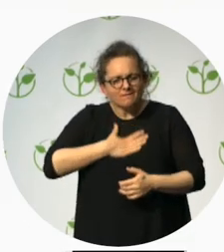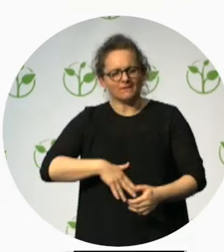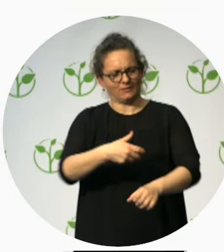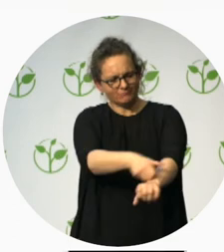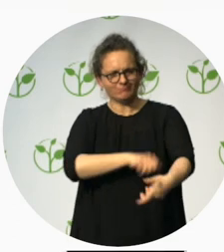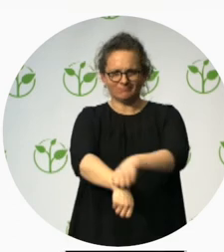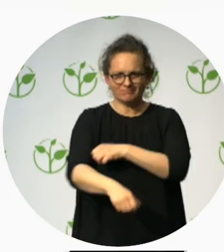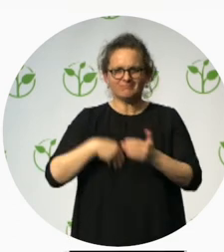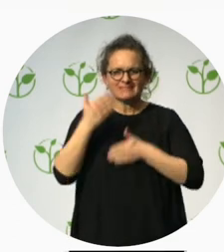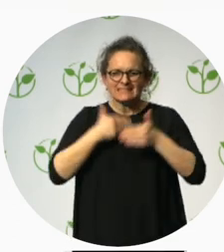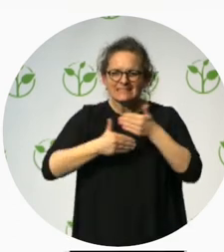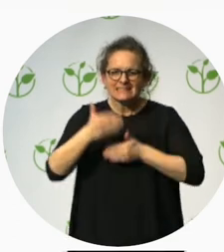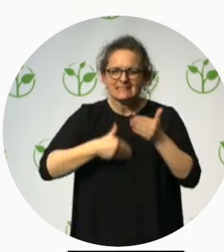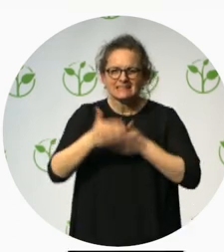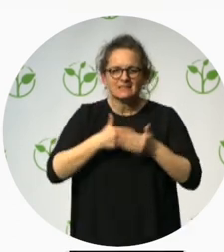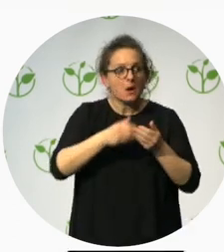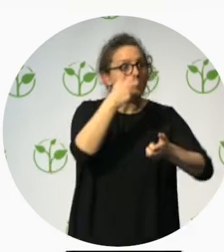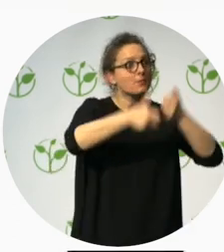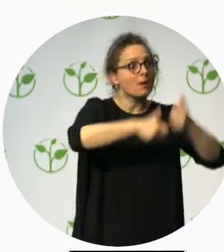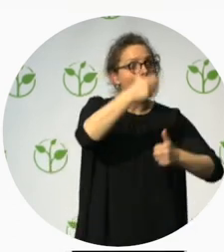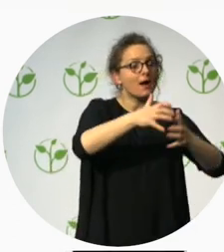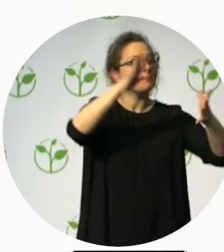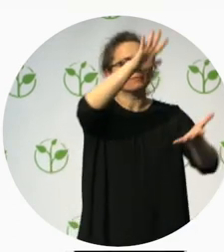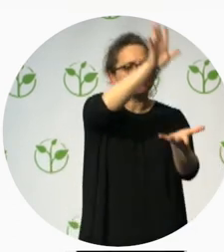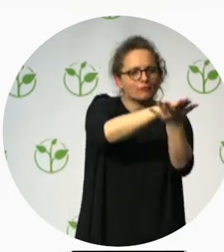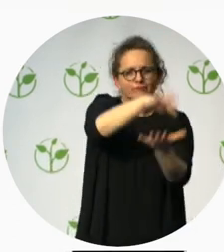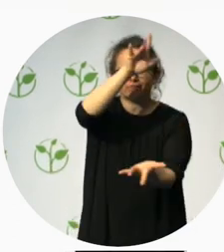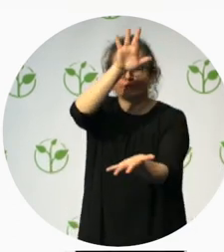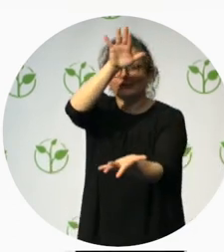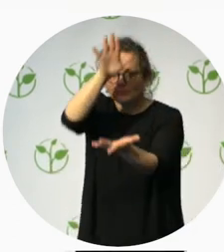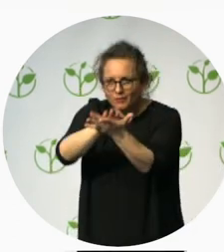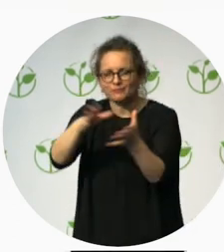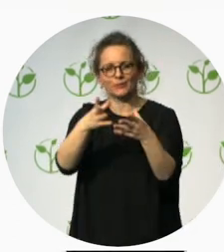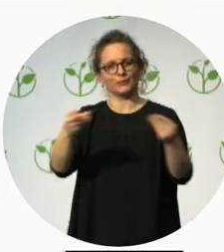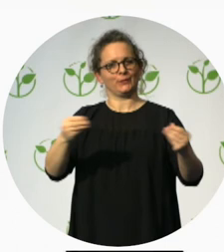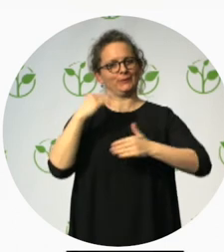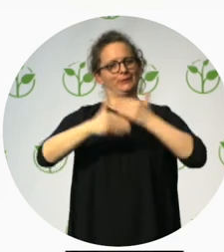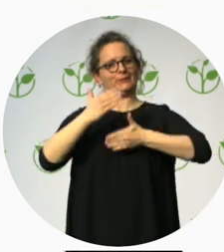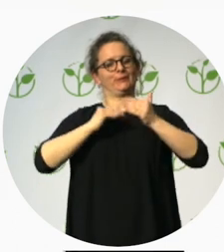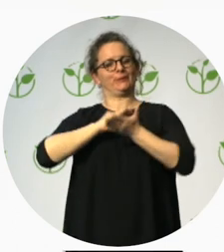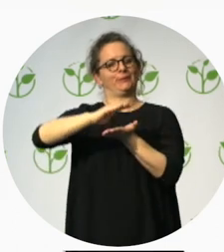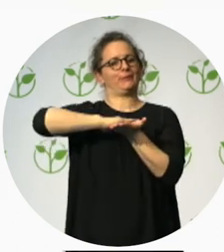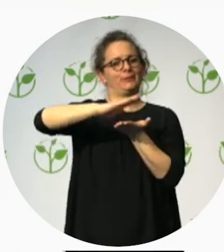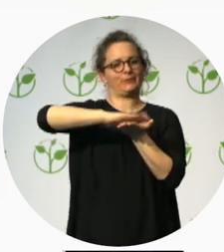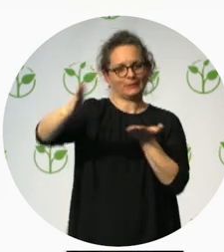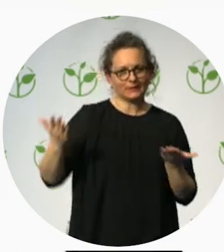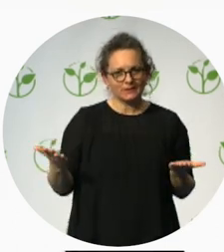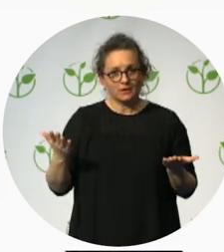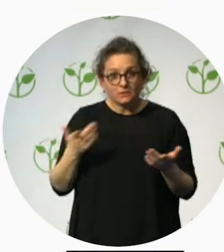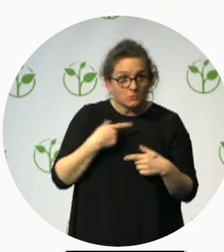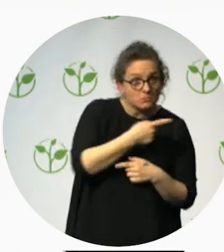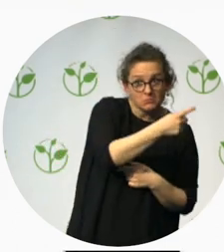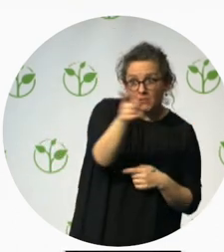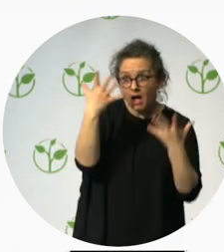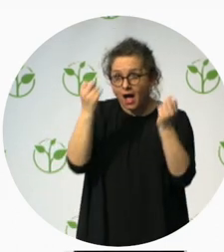to say, should you have any questions while you are here at the conference about what we are